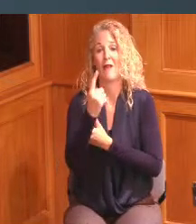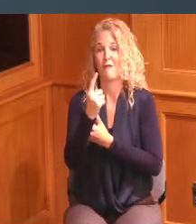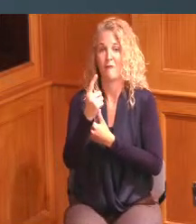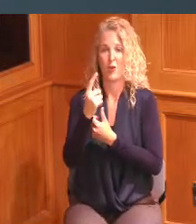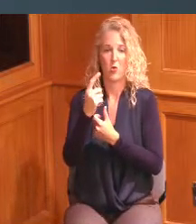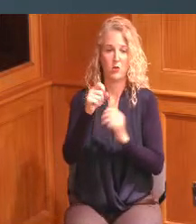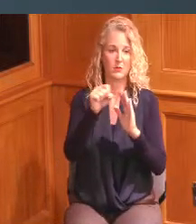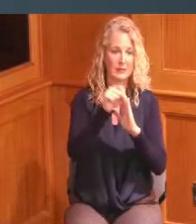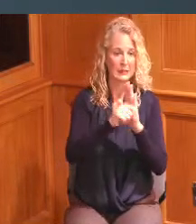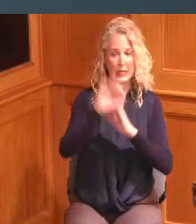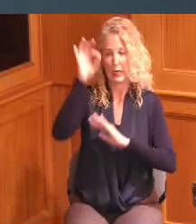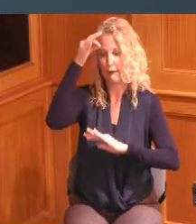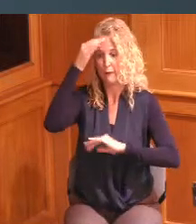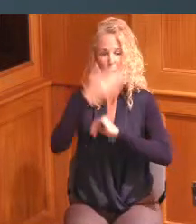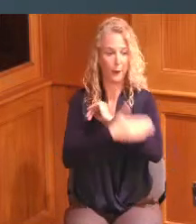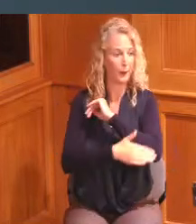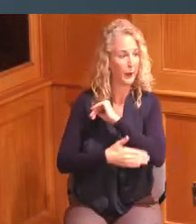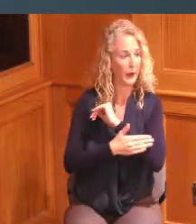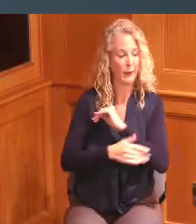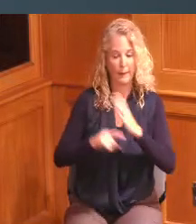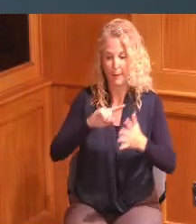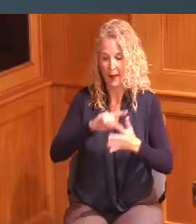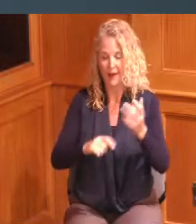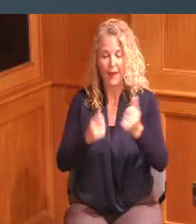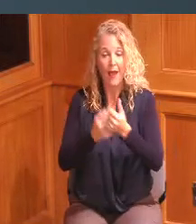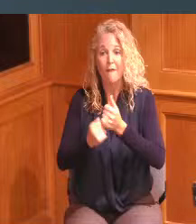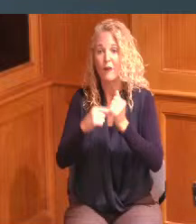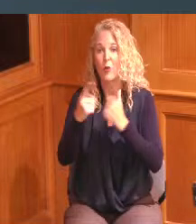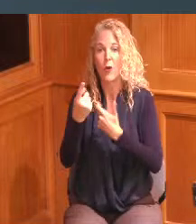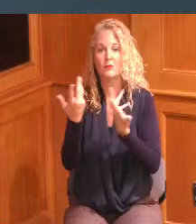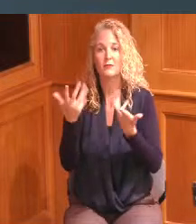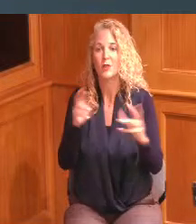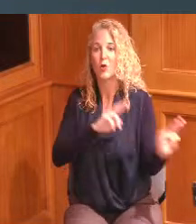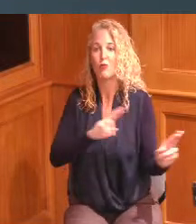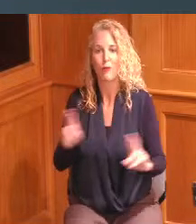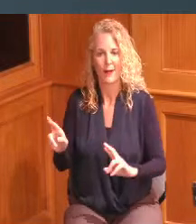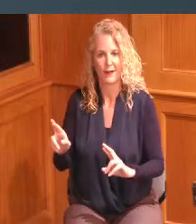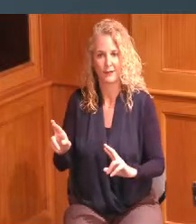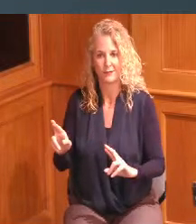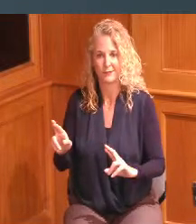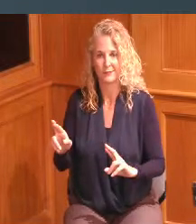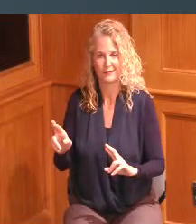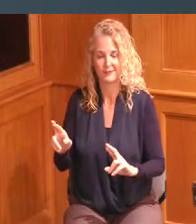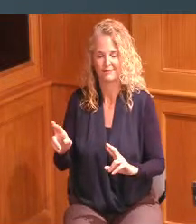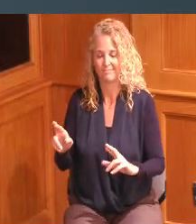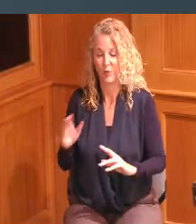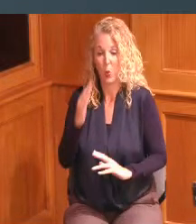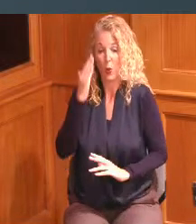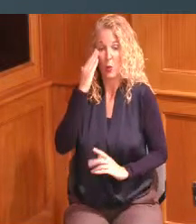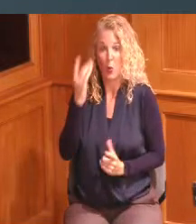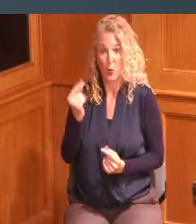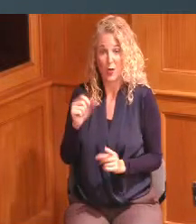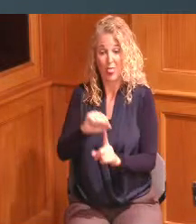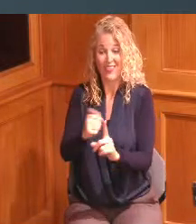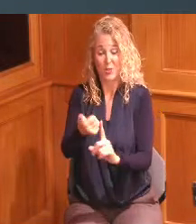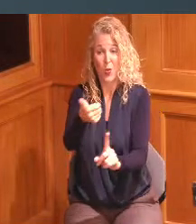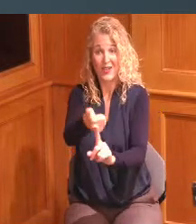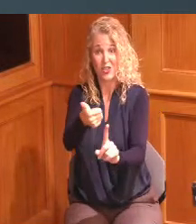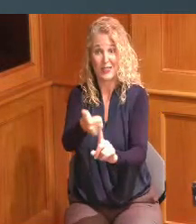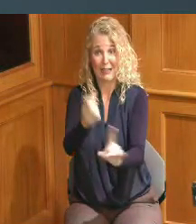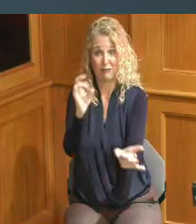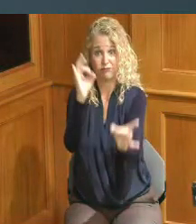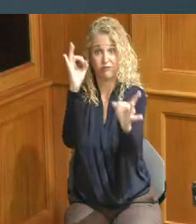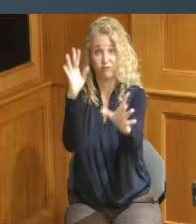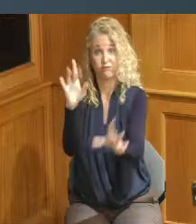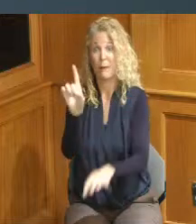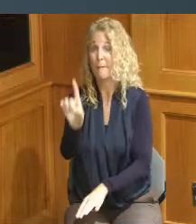federal, everybody's ready to move in quickly without a chaotic situation. It was a chaotic situation in terms of the